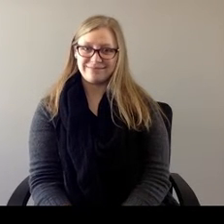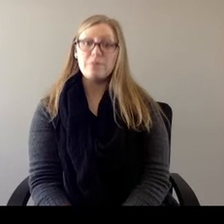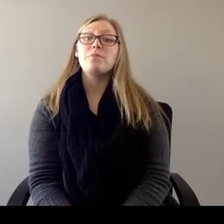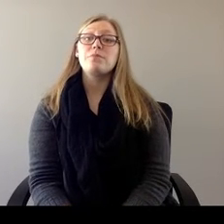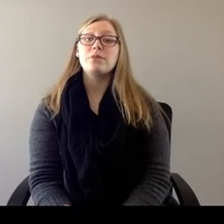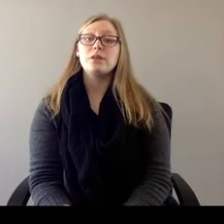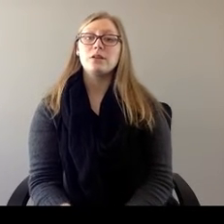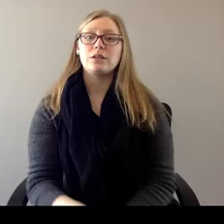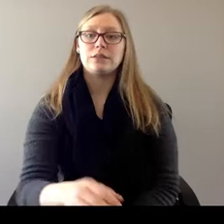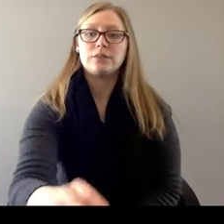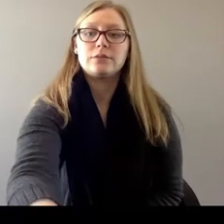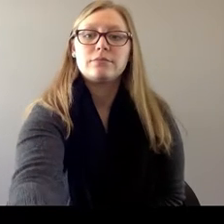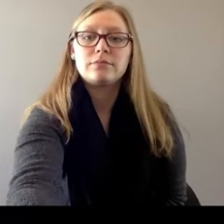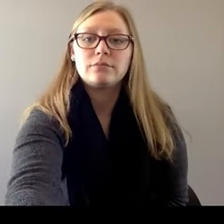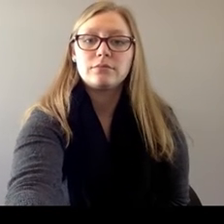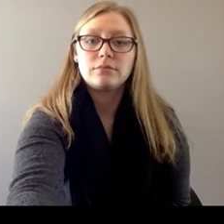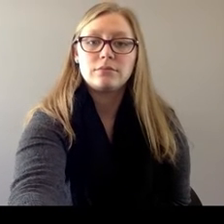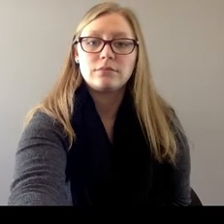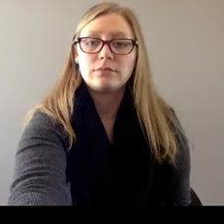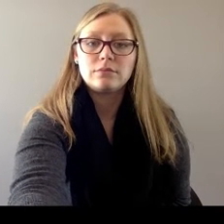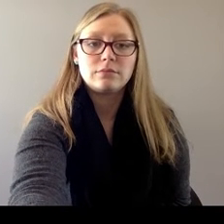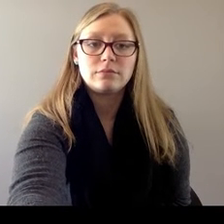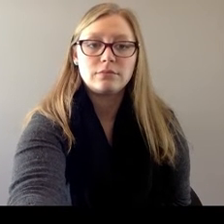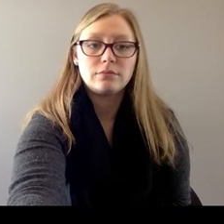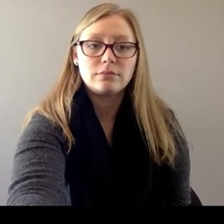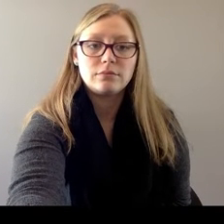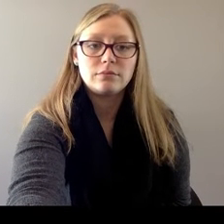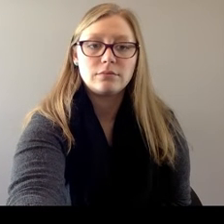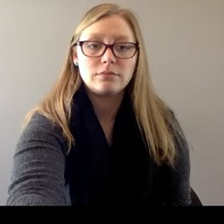So two new vocabulary terms we're going to use in